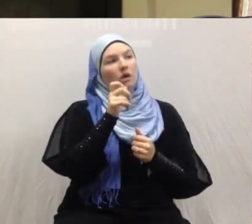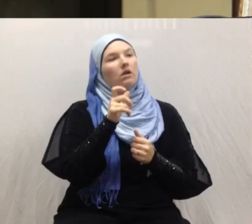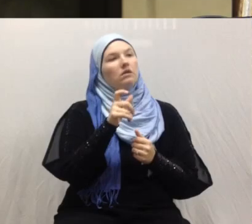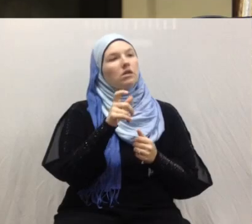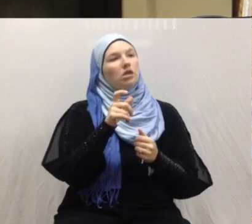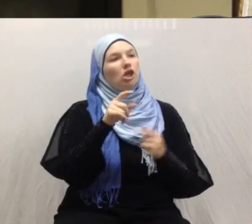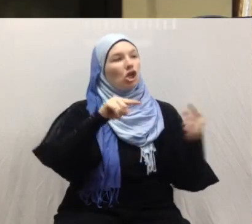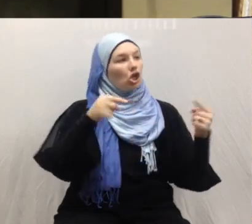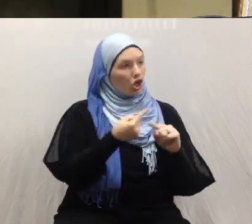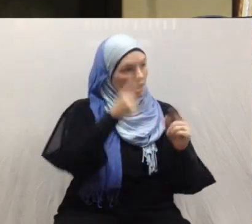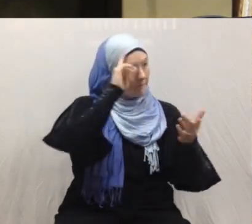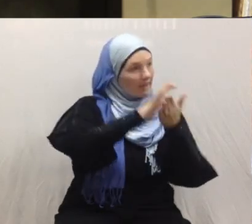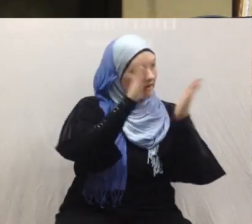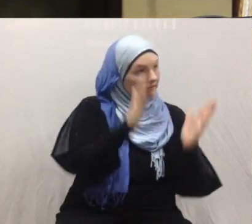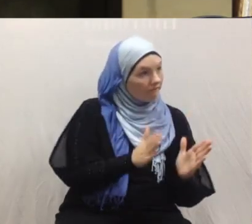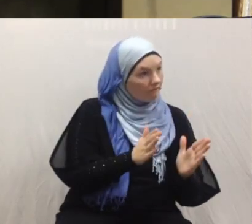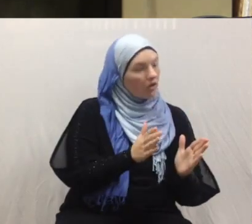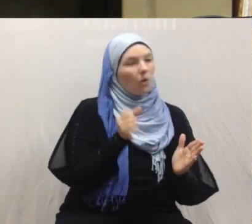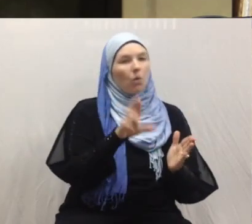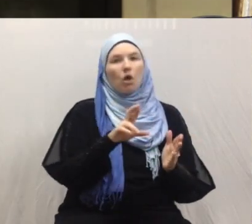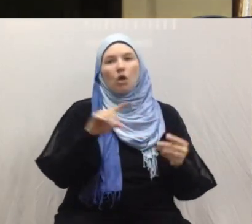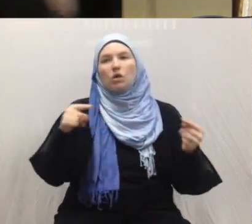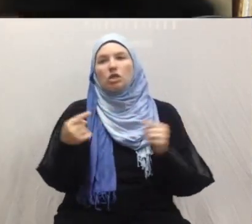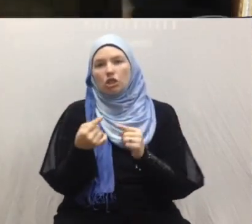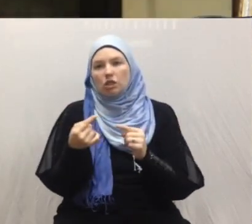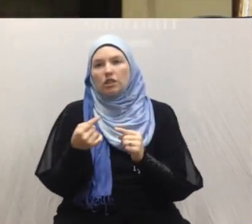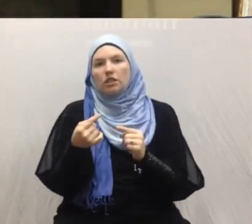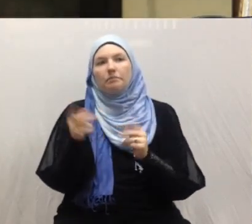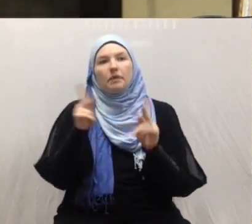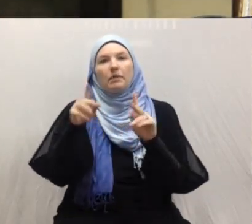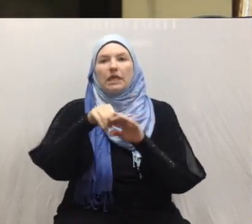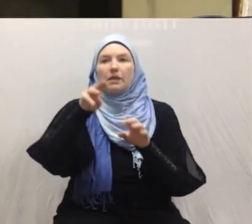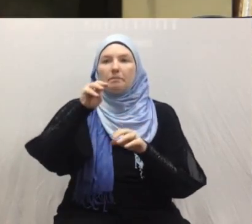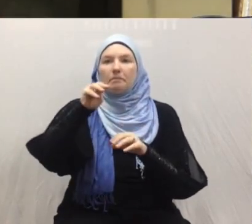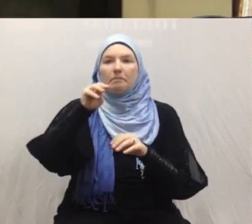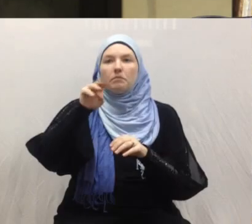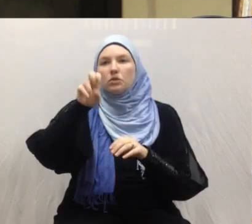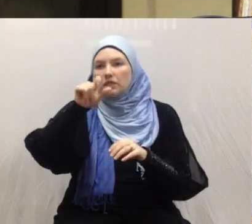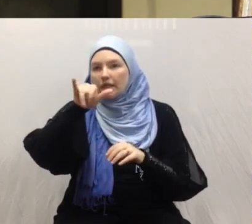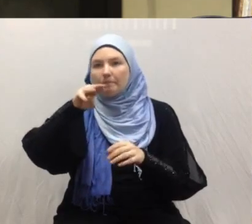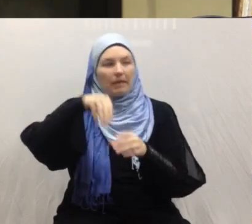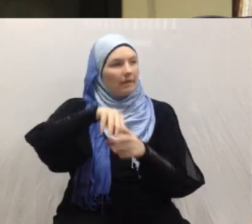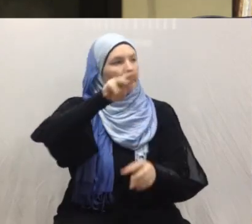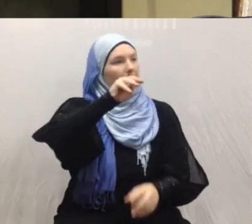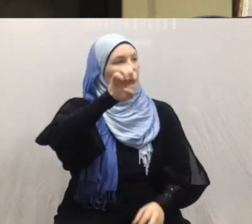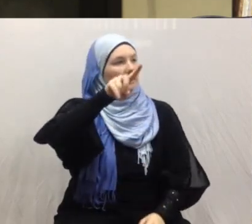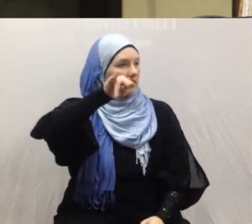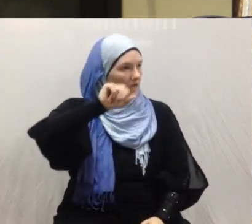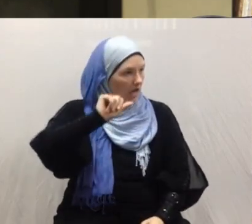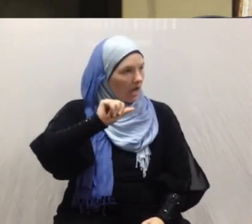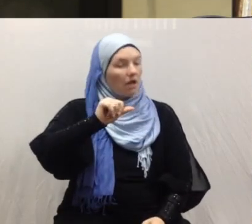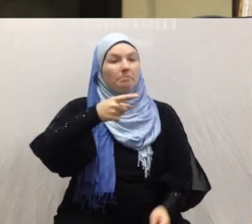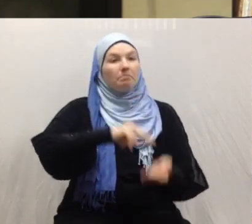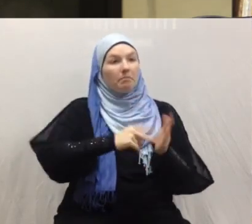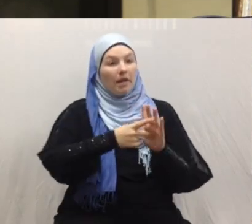who attack a believer or attack the Muslims in Medina or attack anyone. The curse of God and his anger